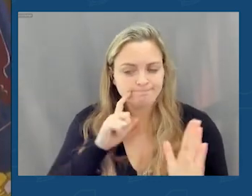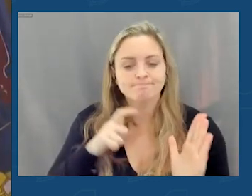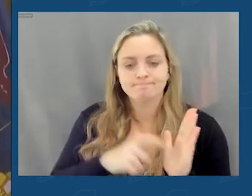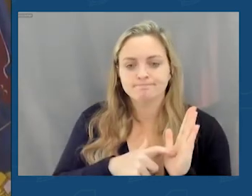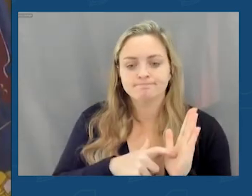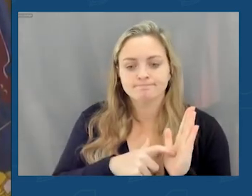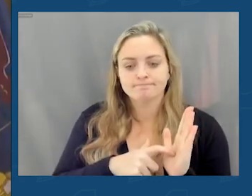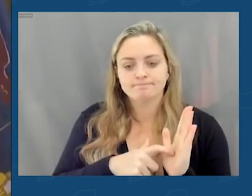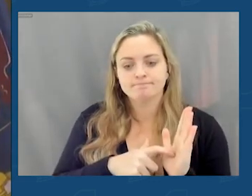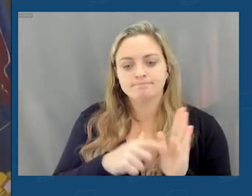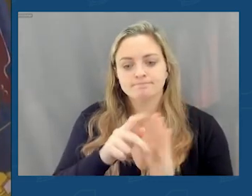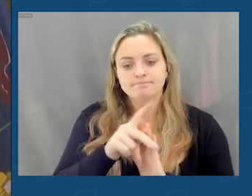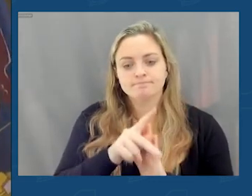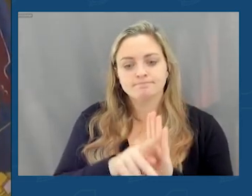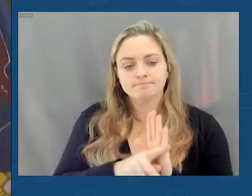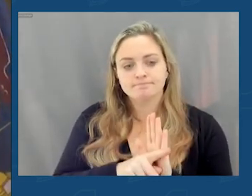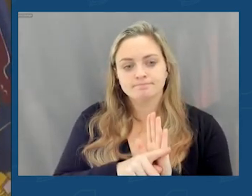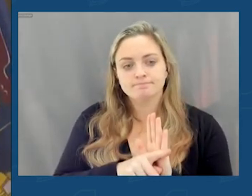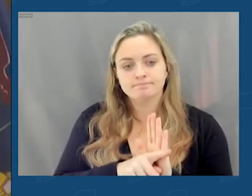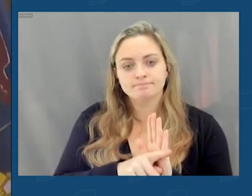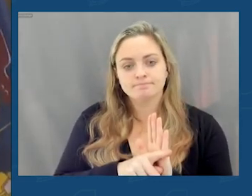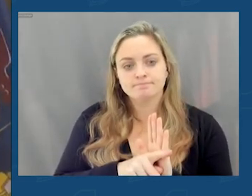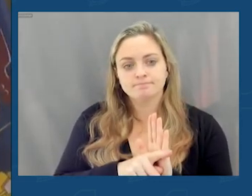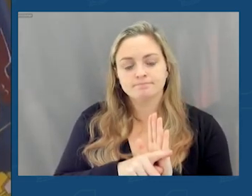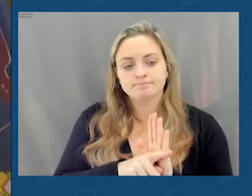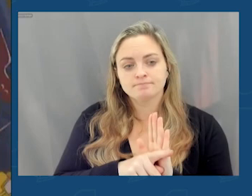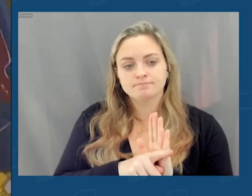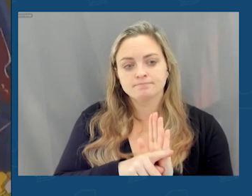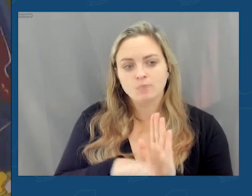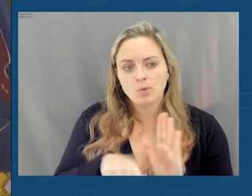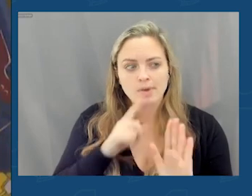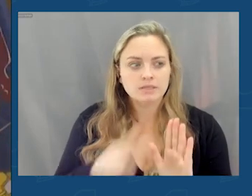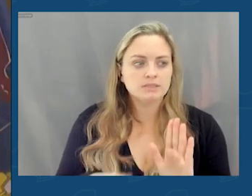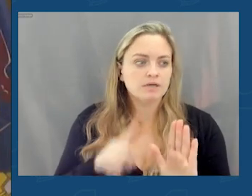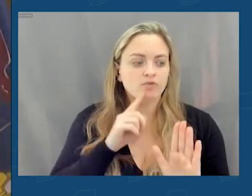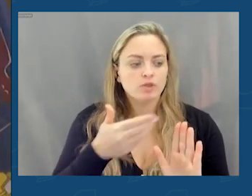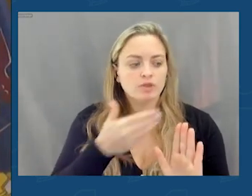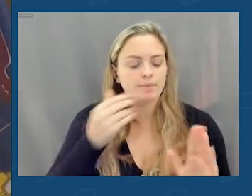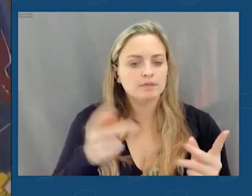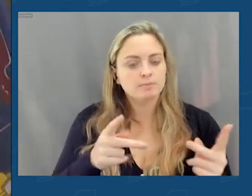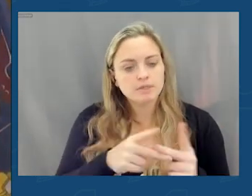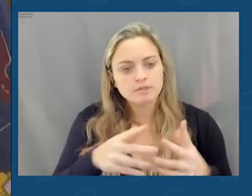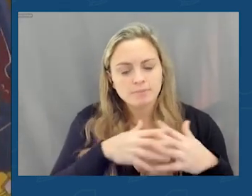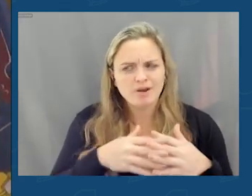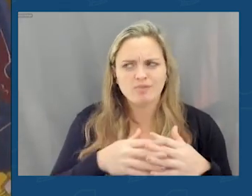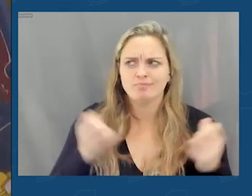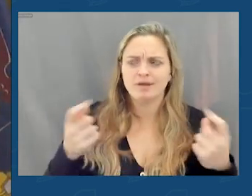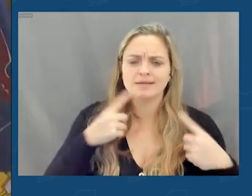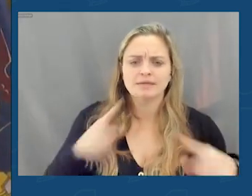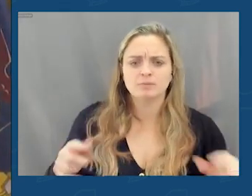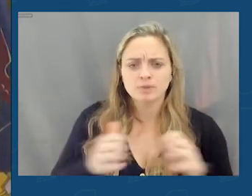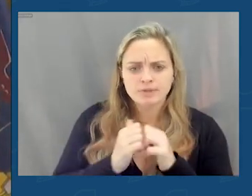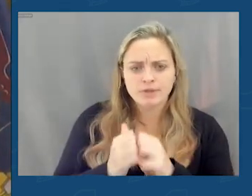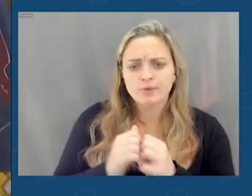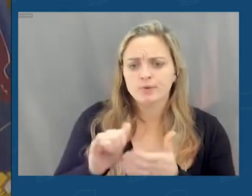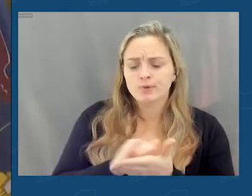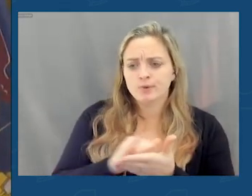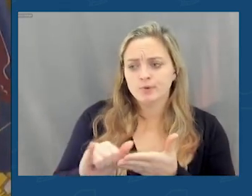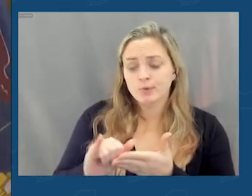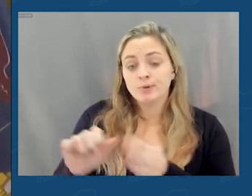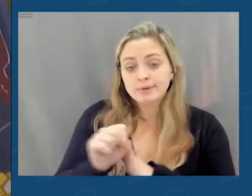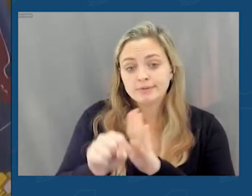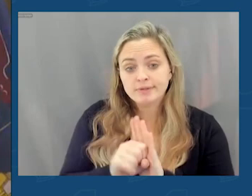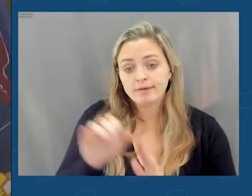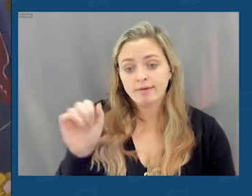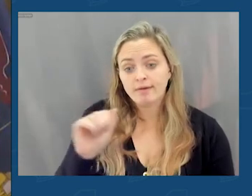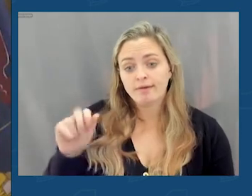has the policies to back it up to be one of the most age-friendly places in America. We've made many announcements together. That is the New York State AARP Director, Beth